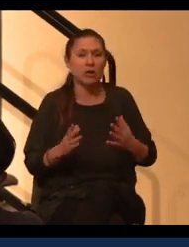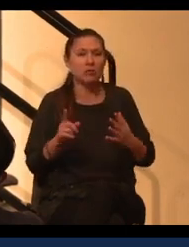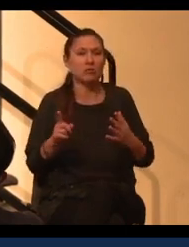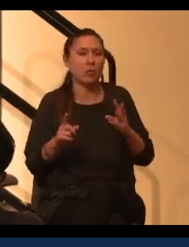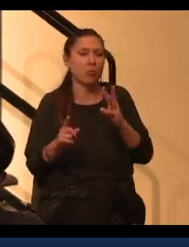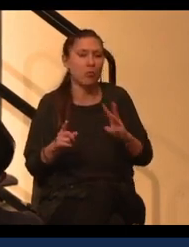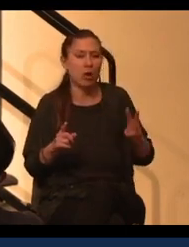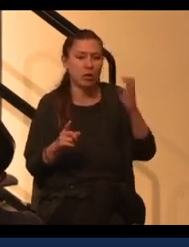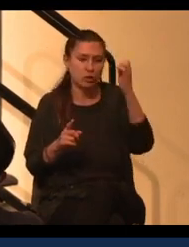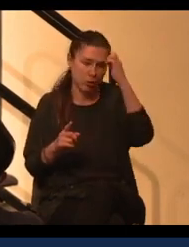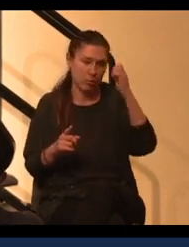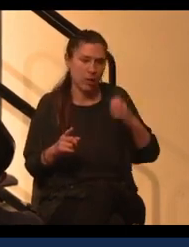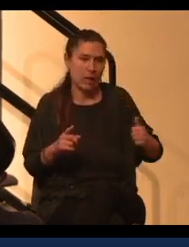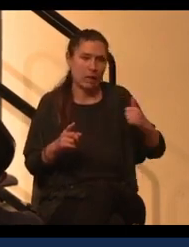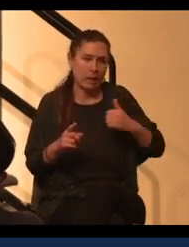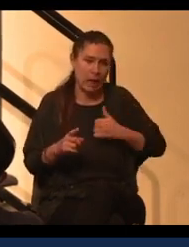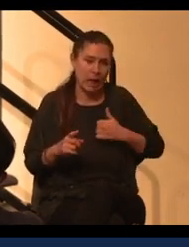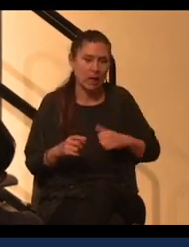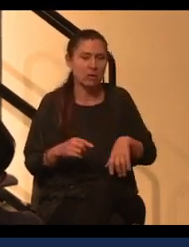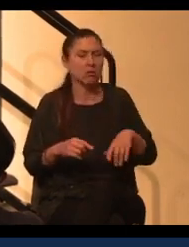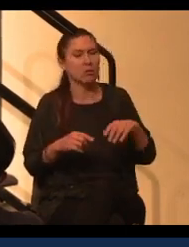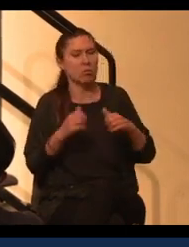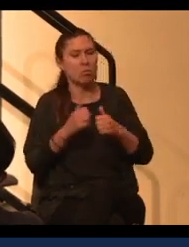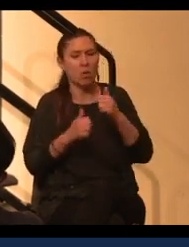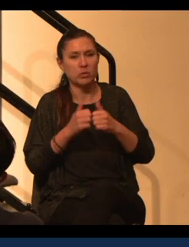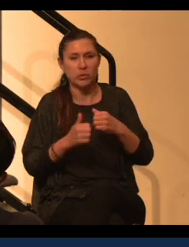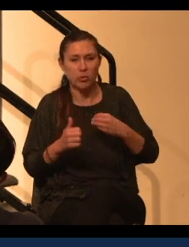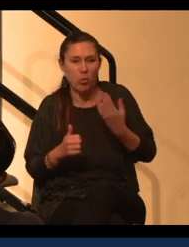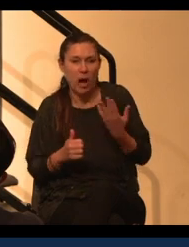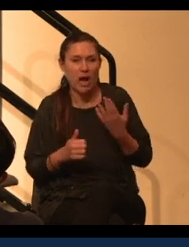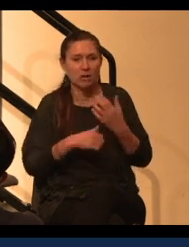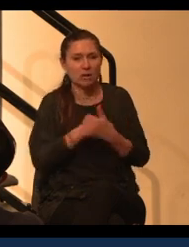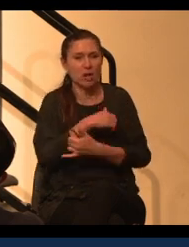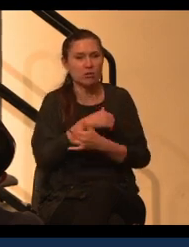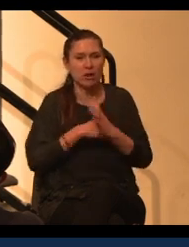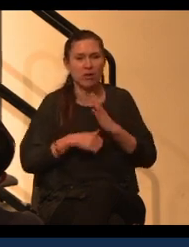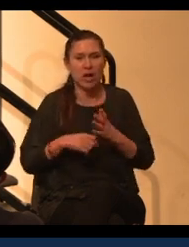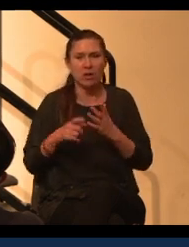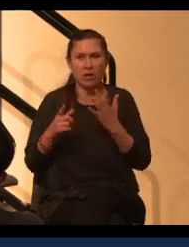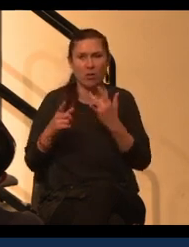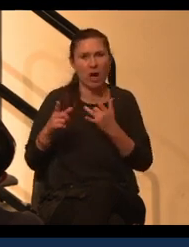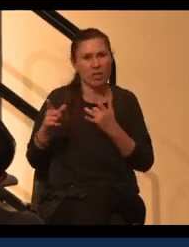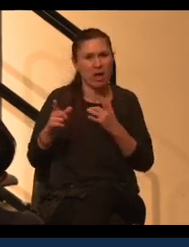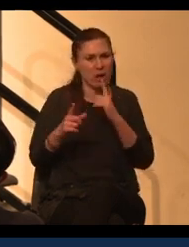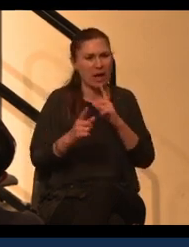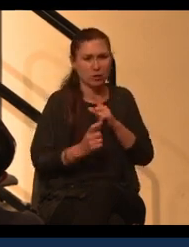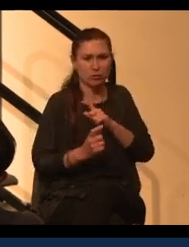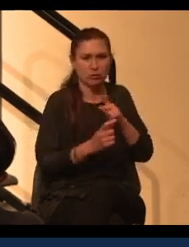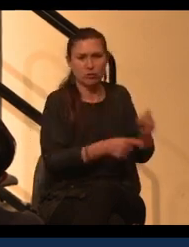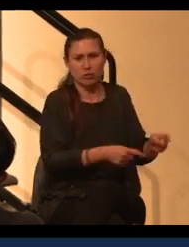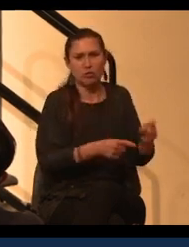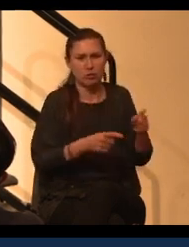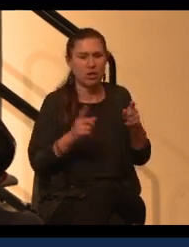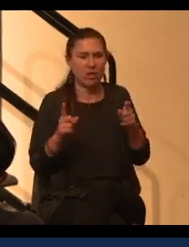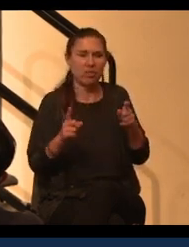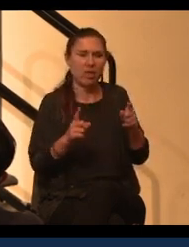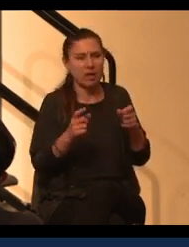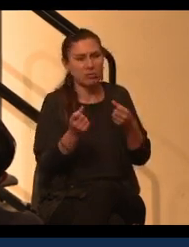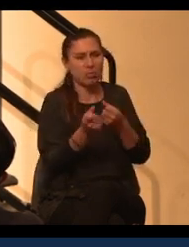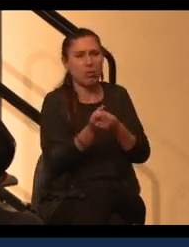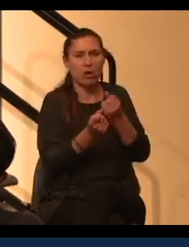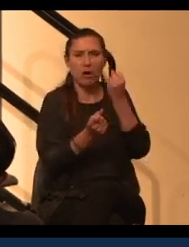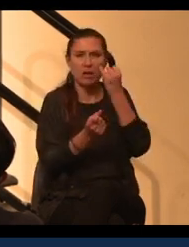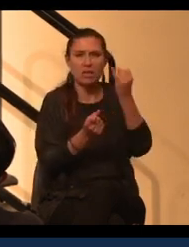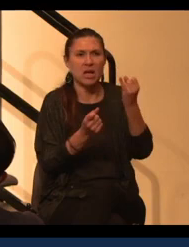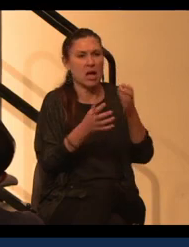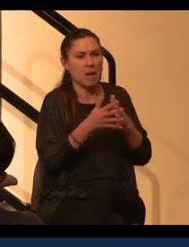Western Europe, from Canada, from these predominantly white countries, because they actually contribute to what it means to be American. You know, largely